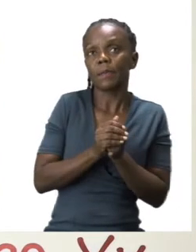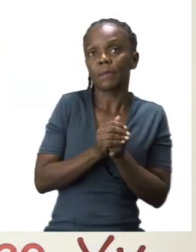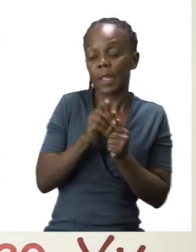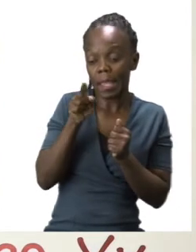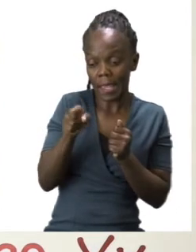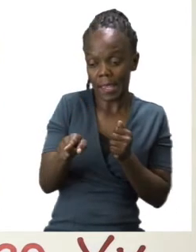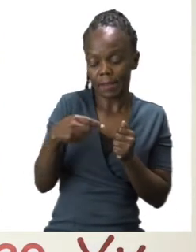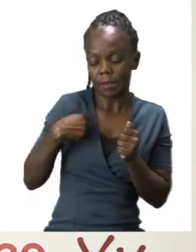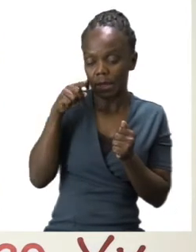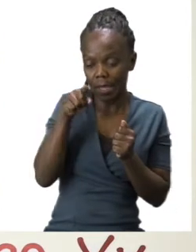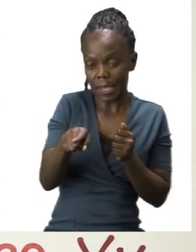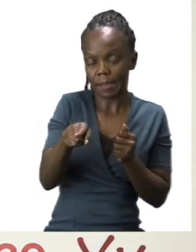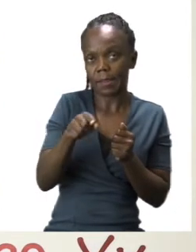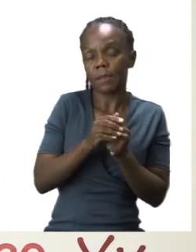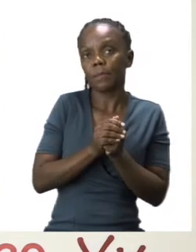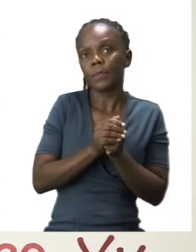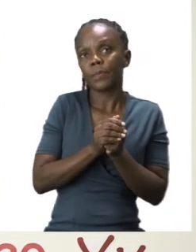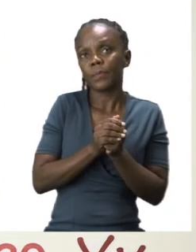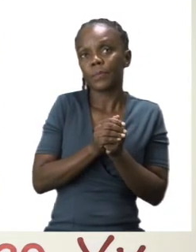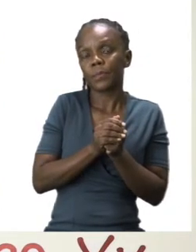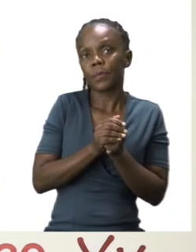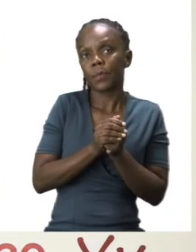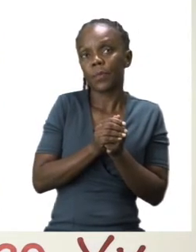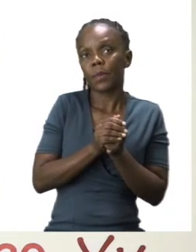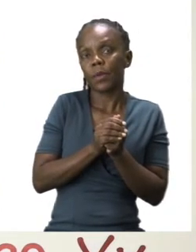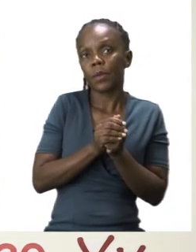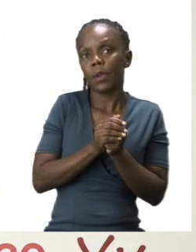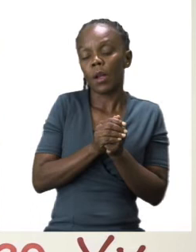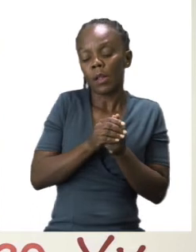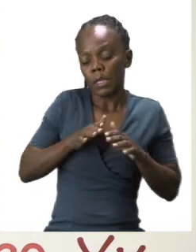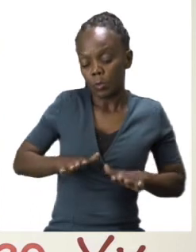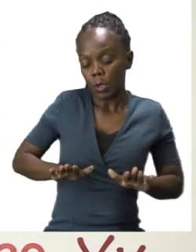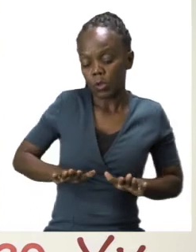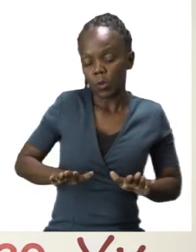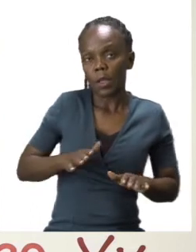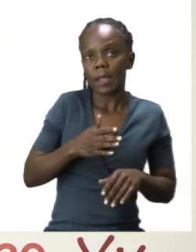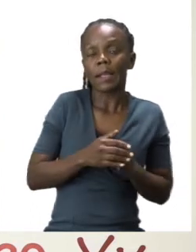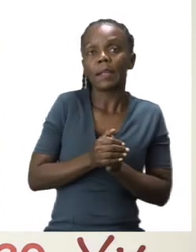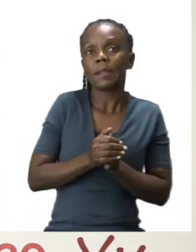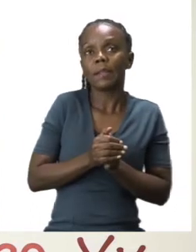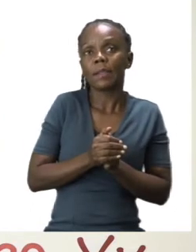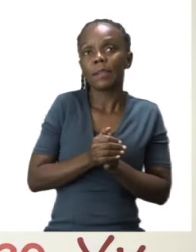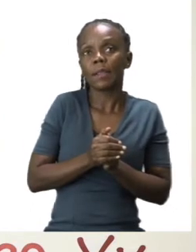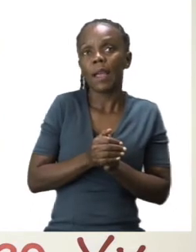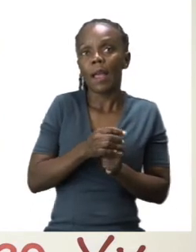his. And then if the bicycle belongs to a girl, we say the bicycle